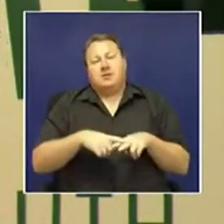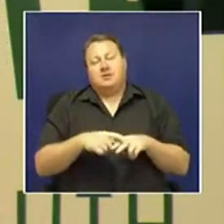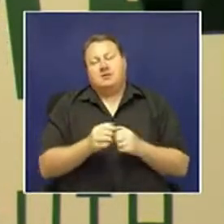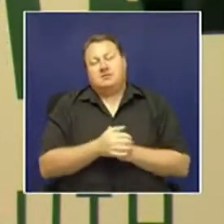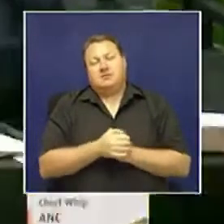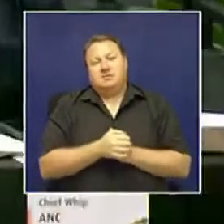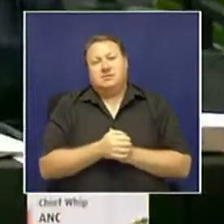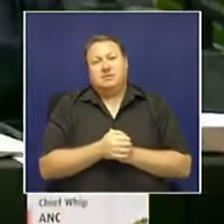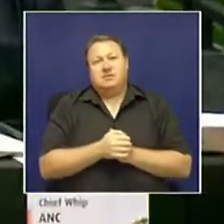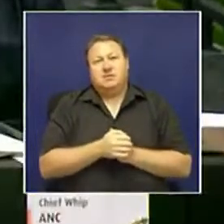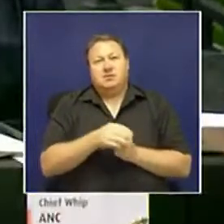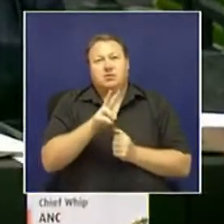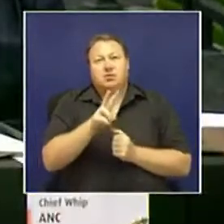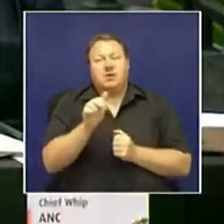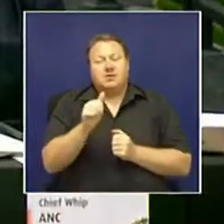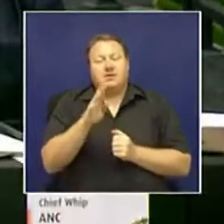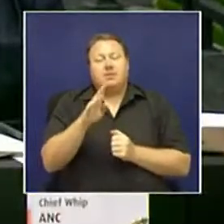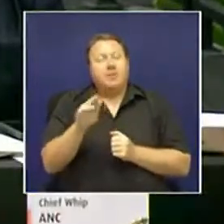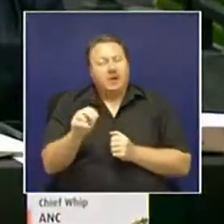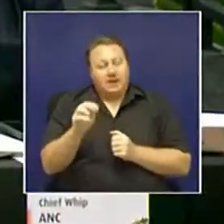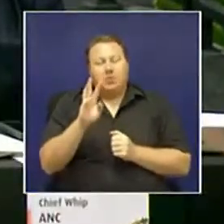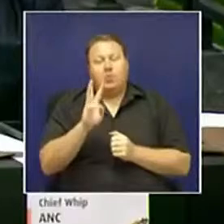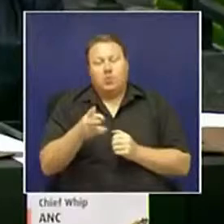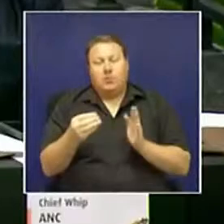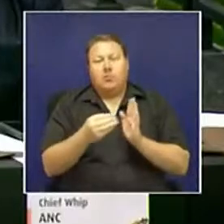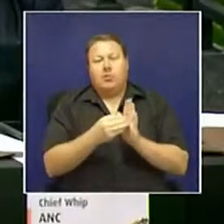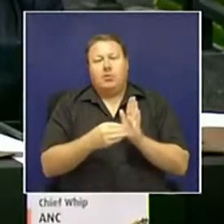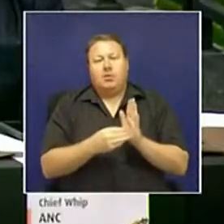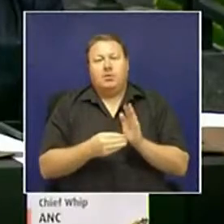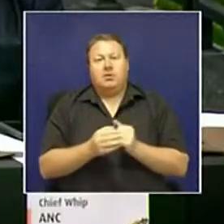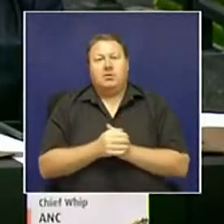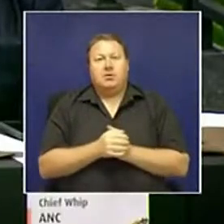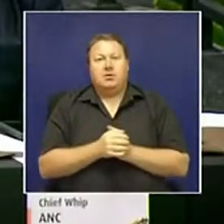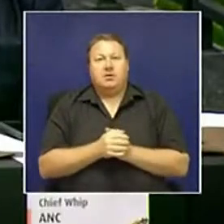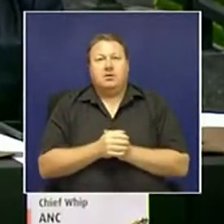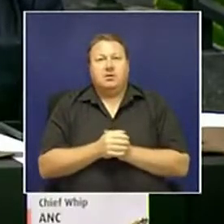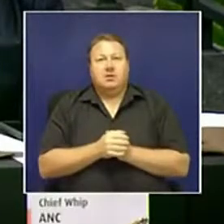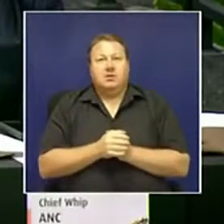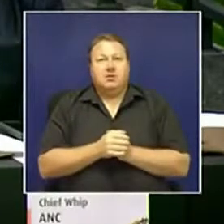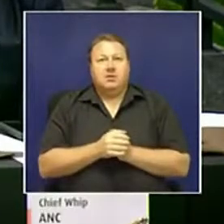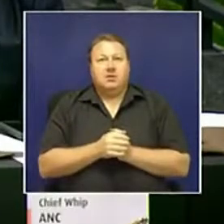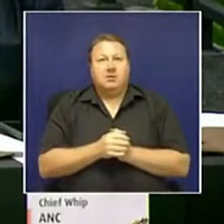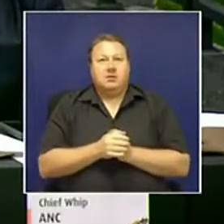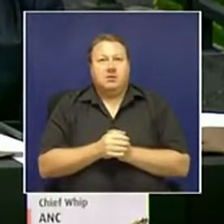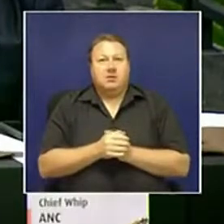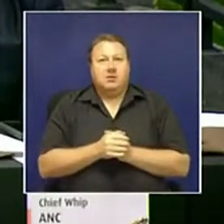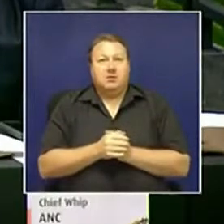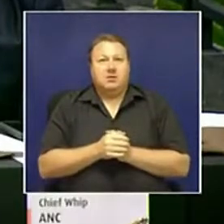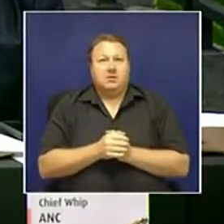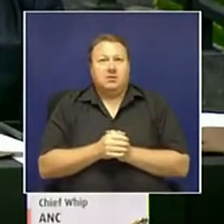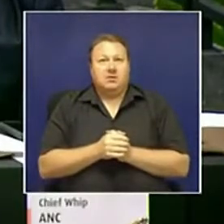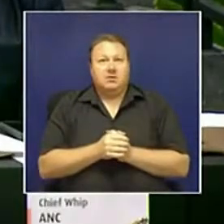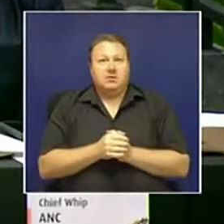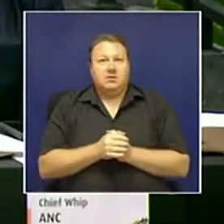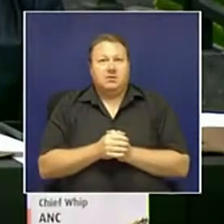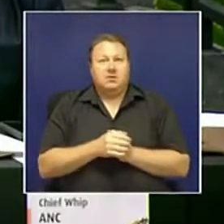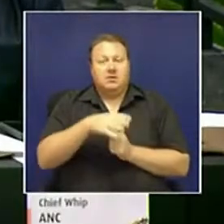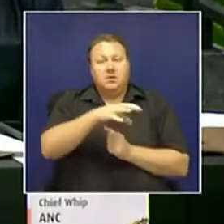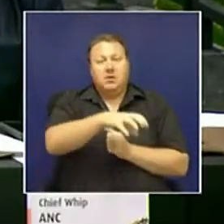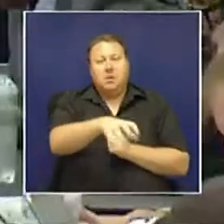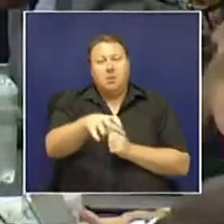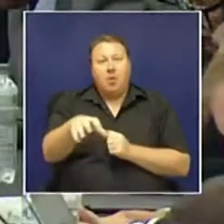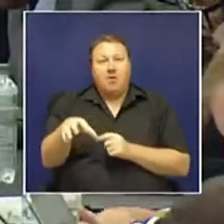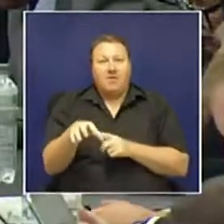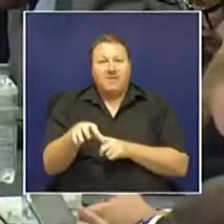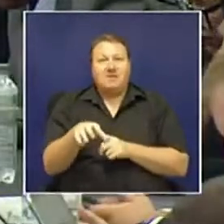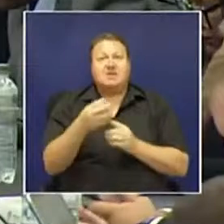billion. A part of the targeted responsibility and saving initiative, provinces will repurpose some of their